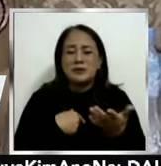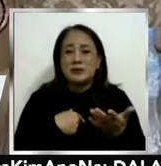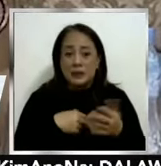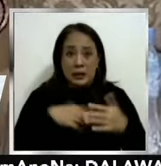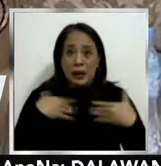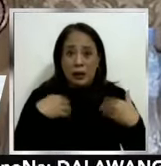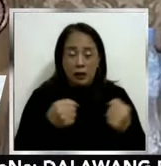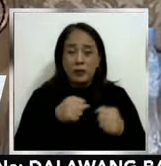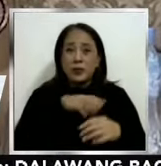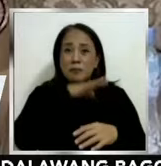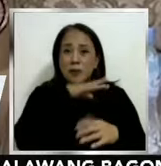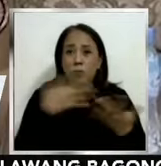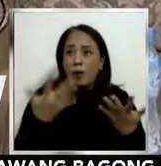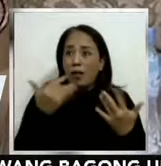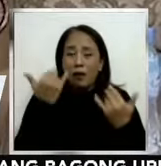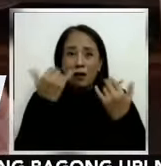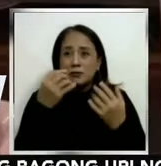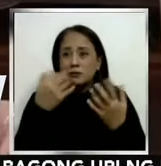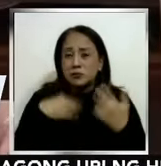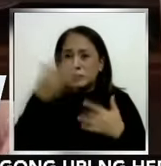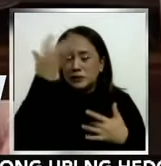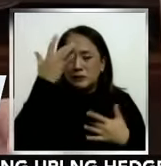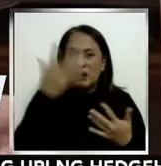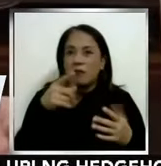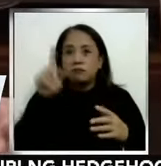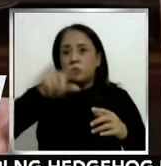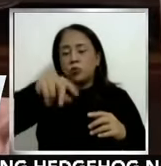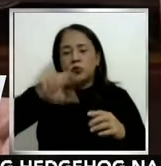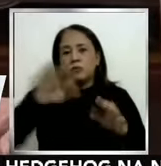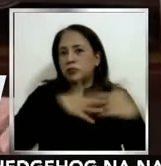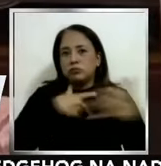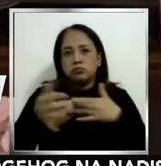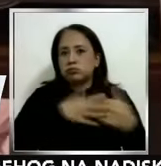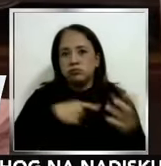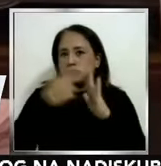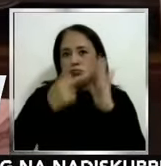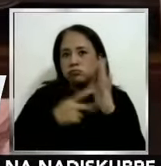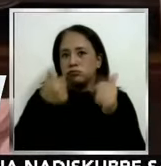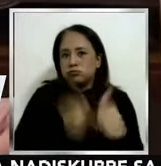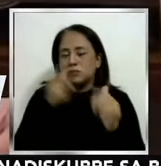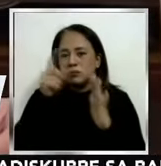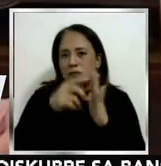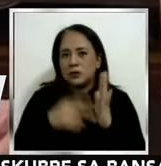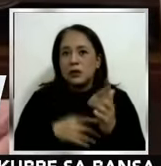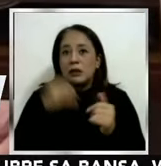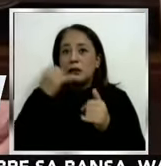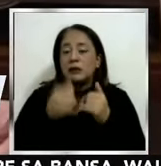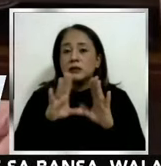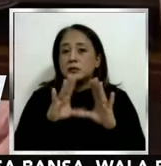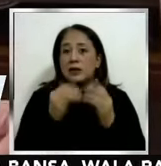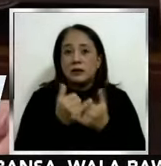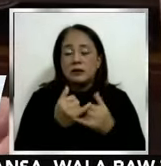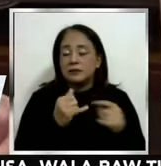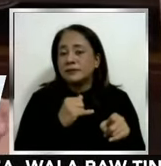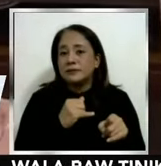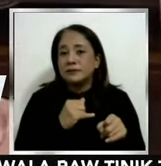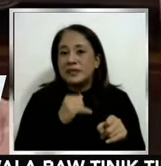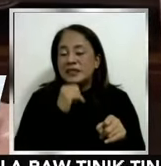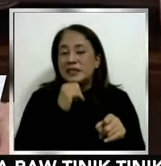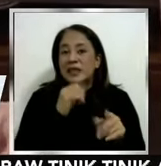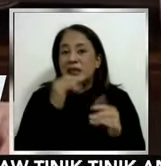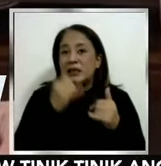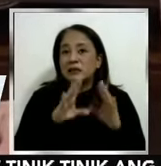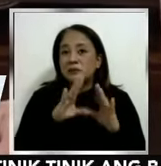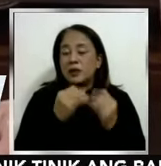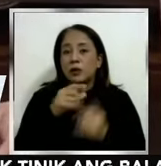symptom or... because that is the policy. So, the last barangay, these are now 3 barangays, ra. The last barangay is Guadalupe. I said,